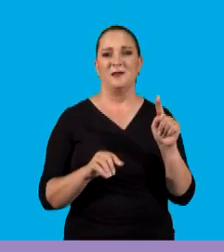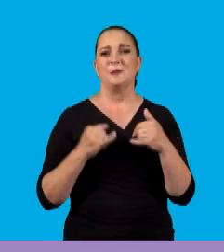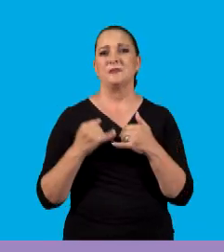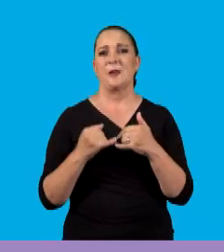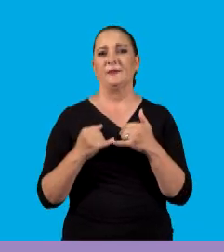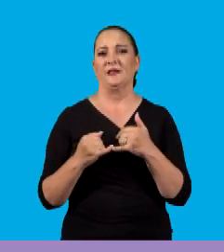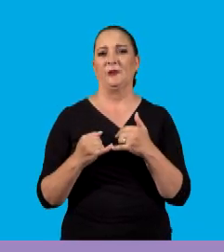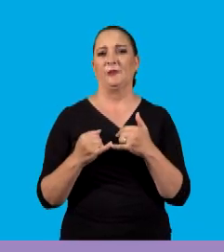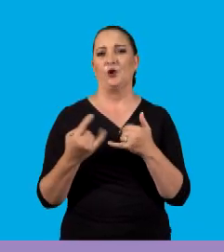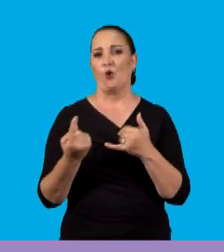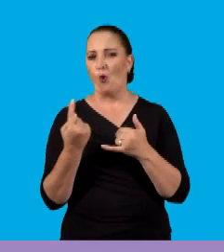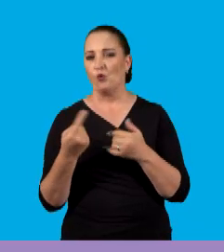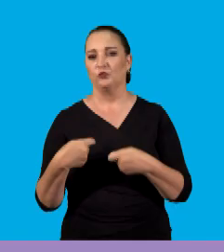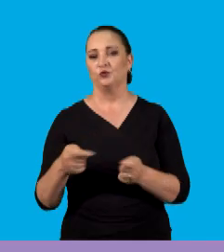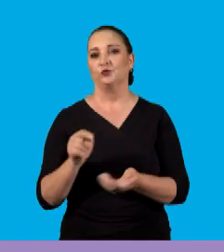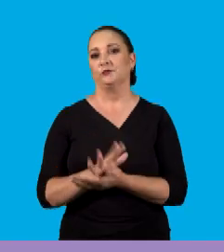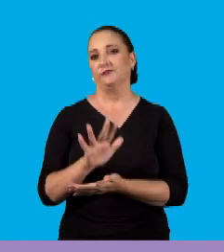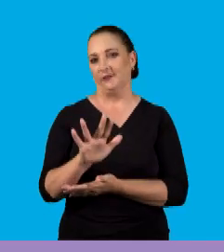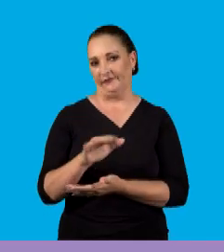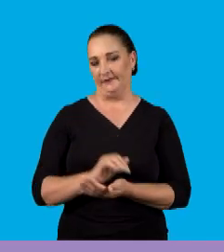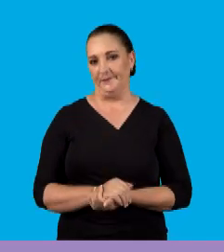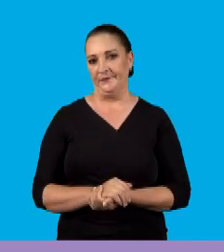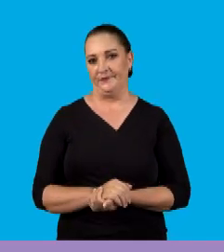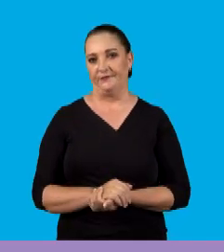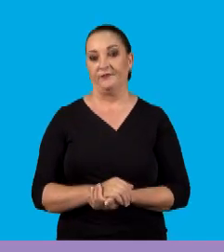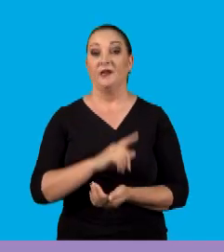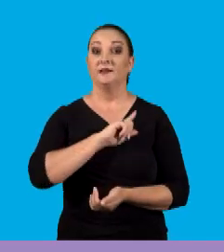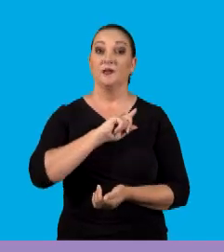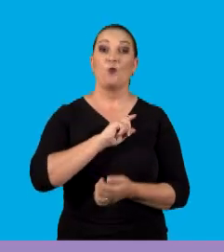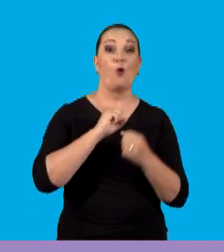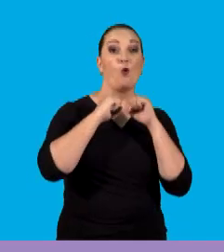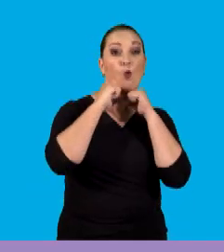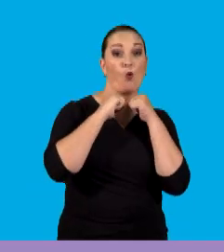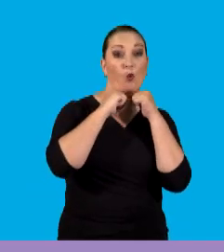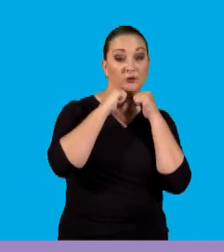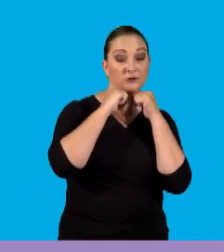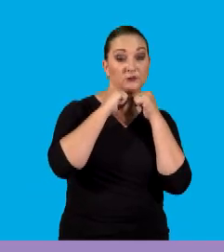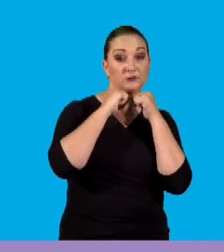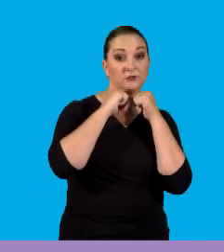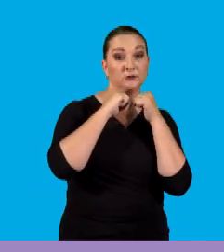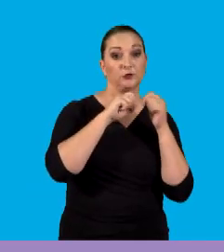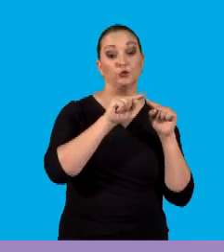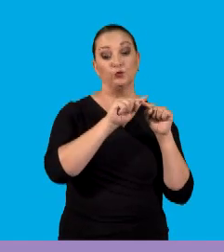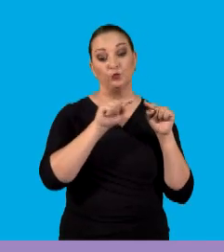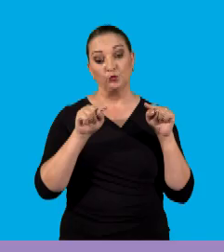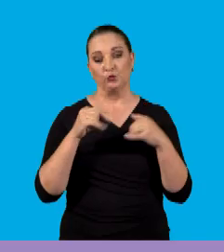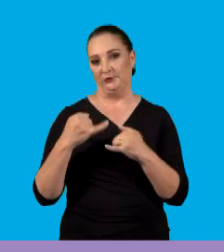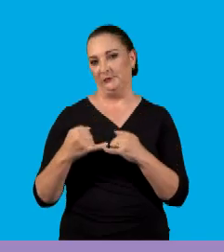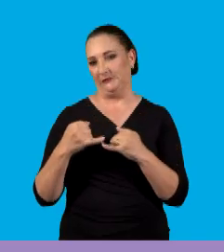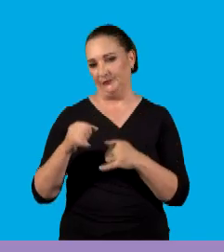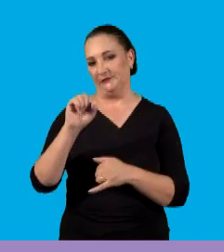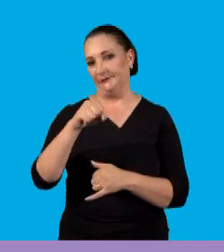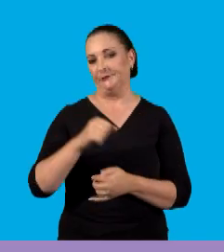went down to 15 cars. So definitely from August to